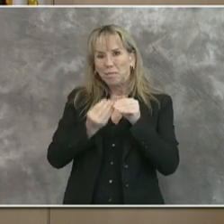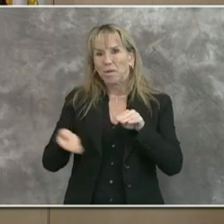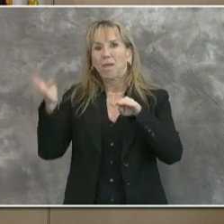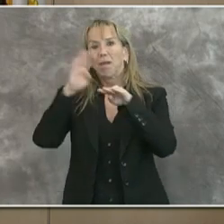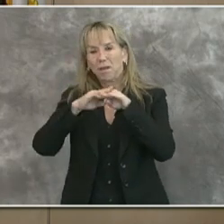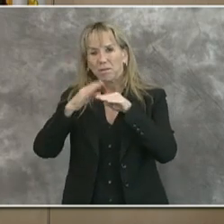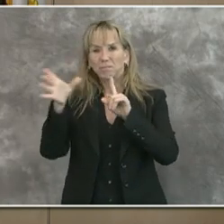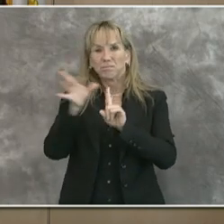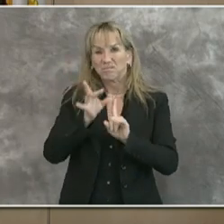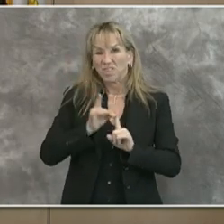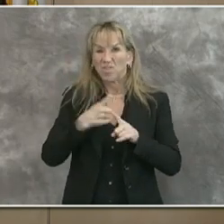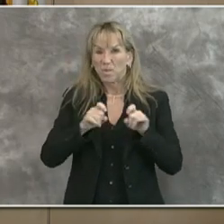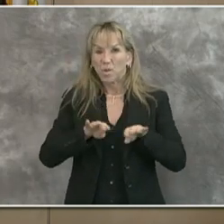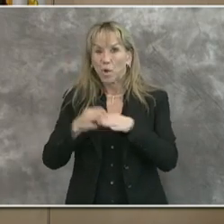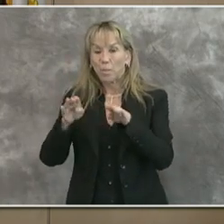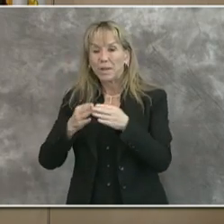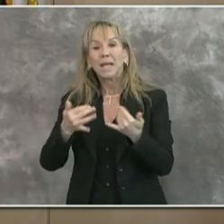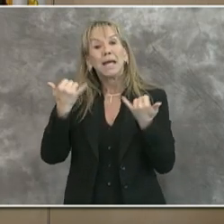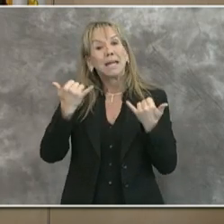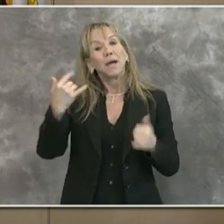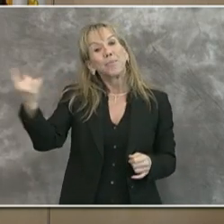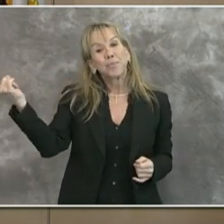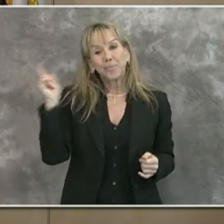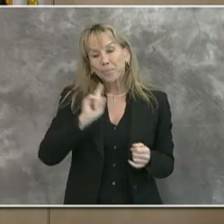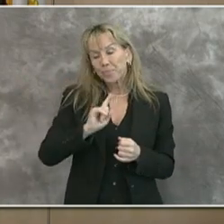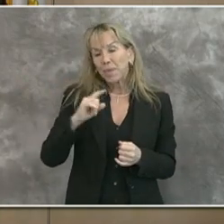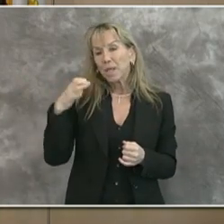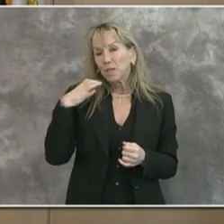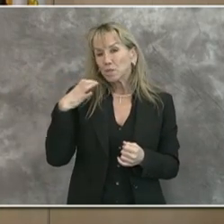to the podium Chairman Greg Cox. Thank you.